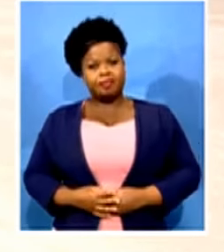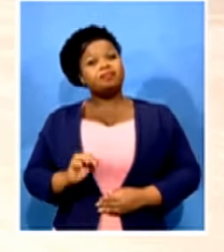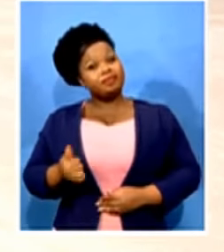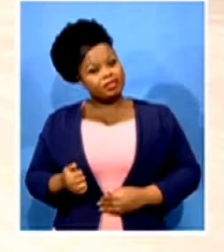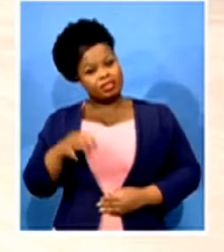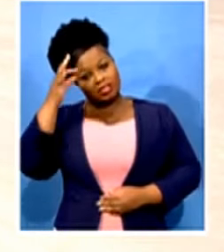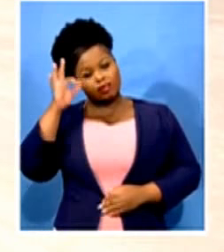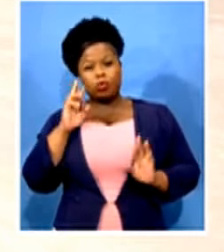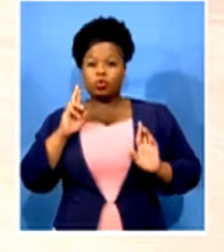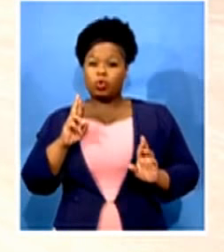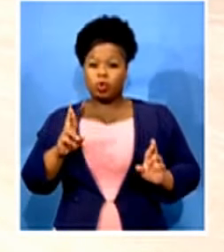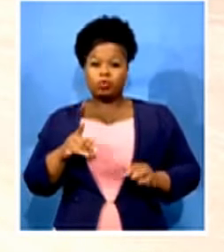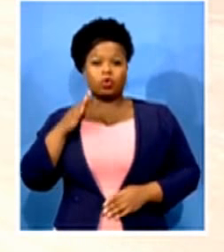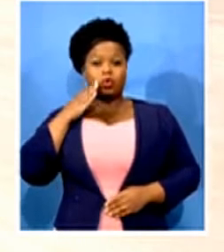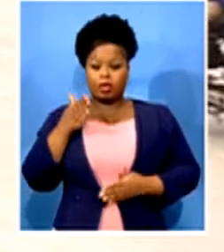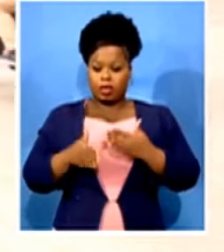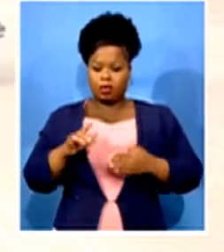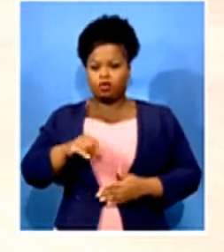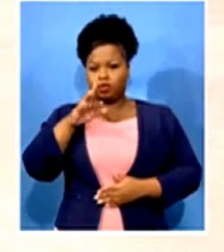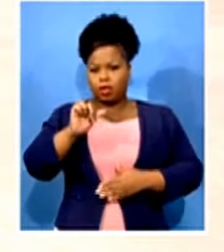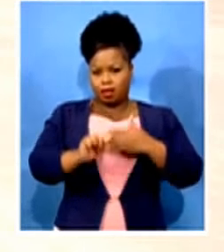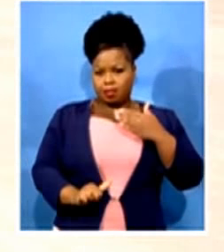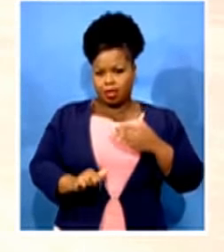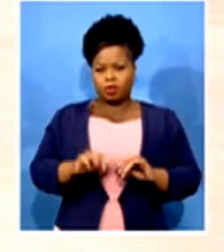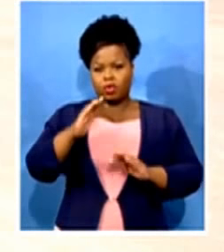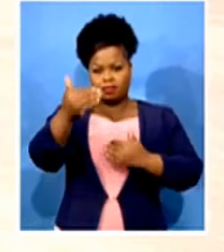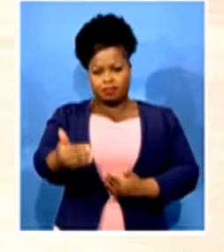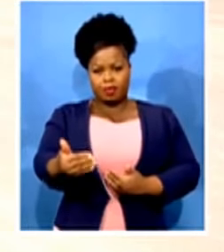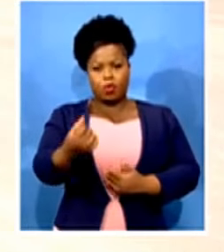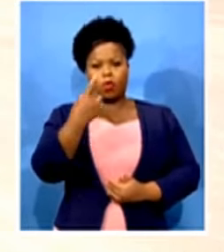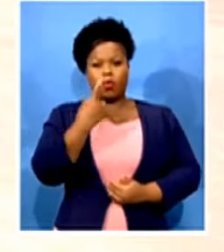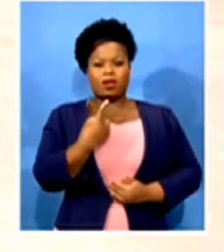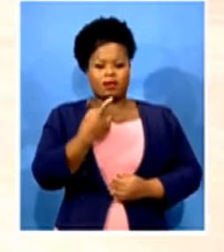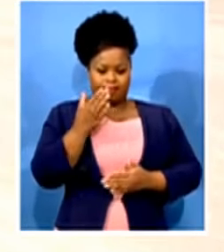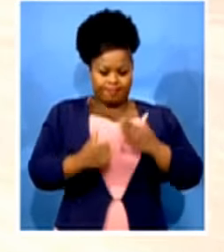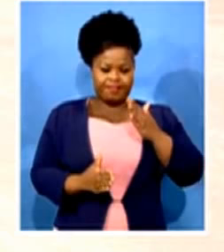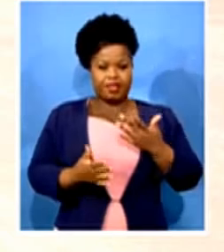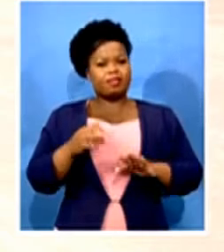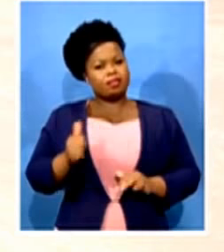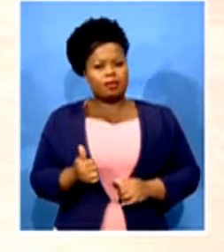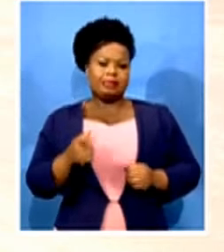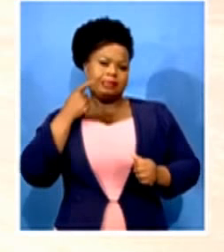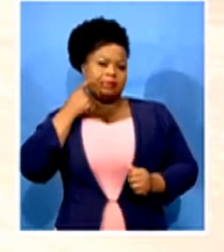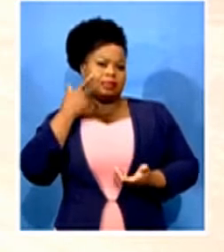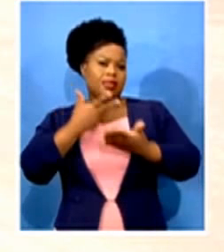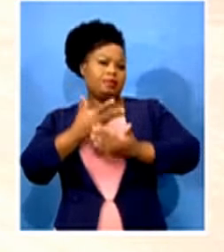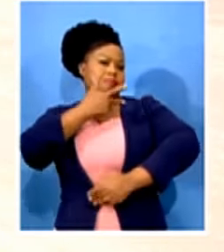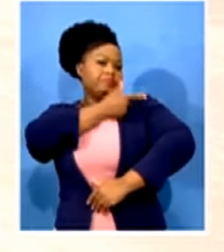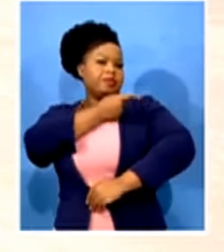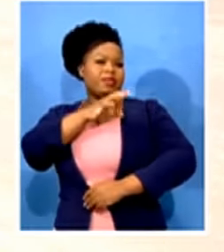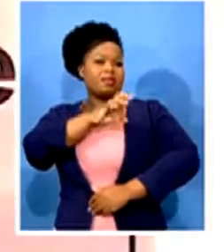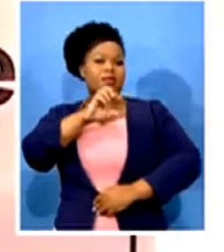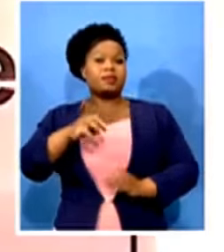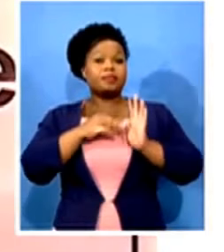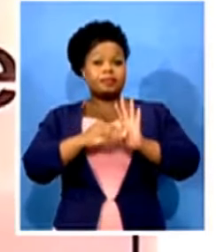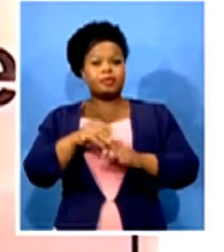July, which is when the phase 1 of vaccination will end, it will be able to inoculate 300 million people, including the elderly